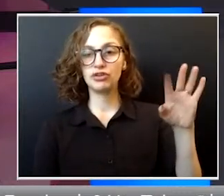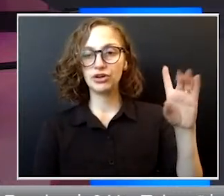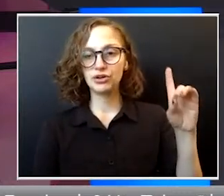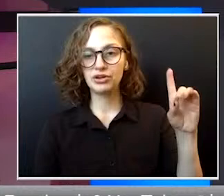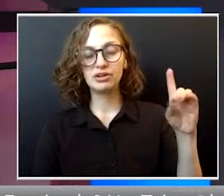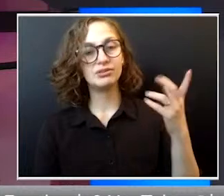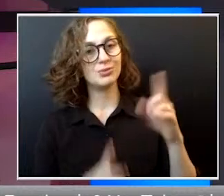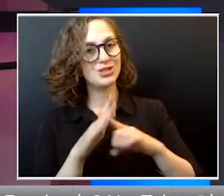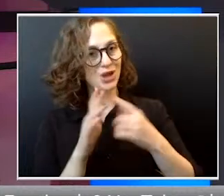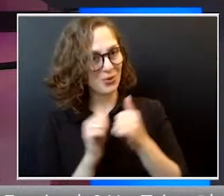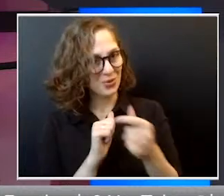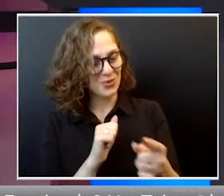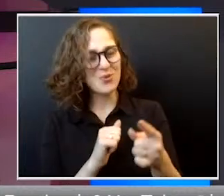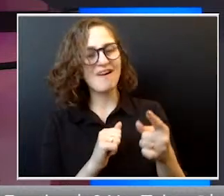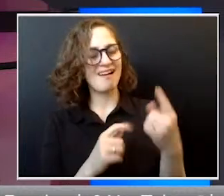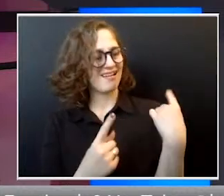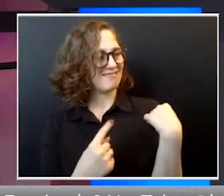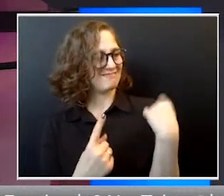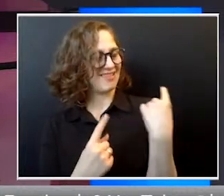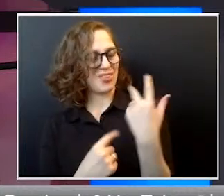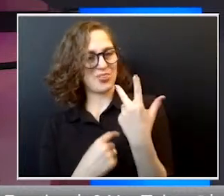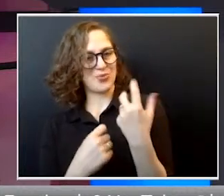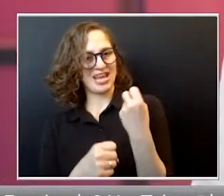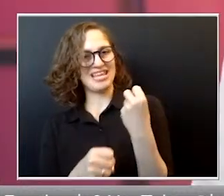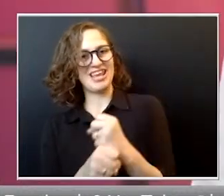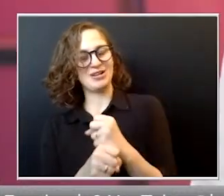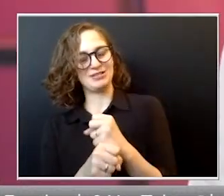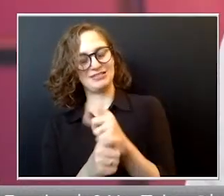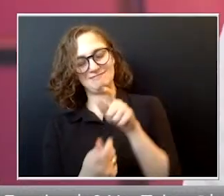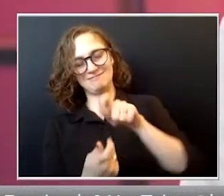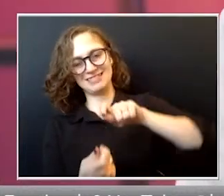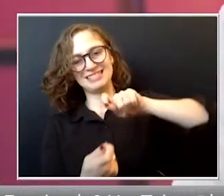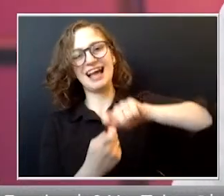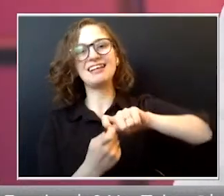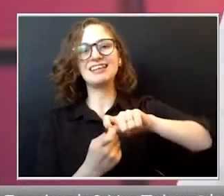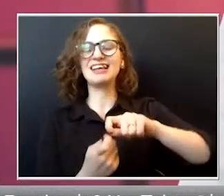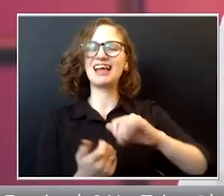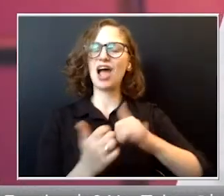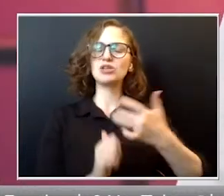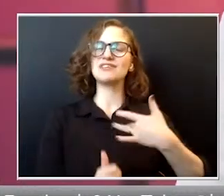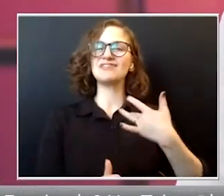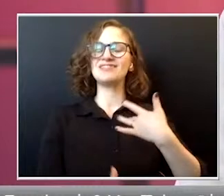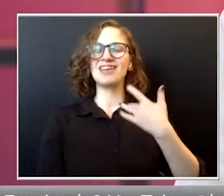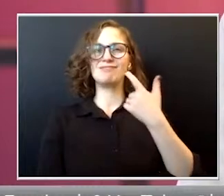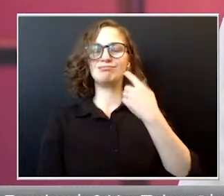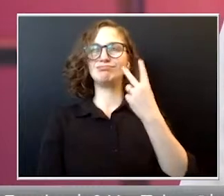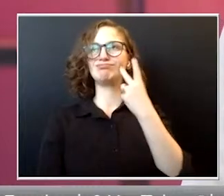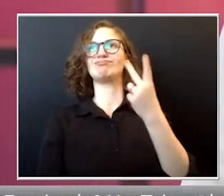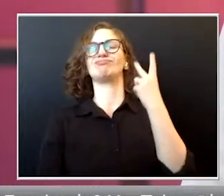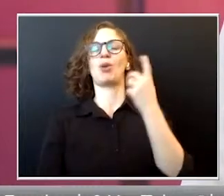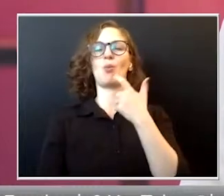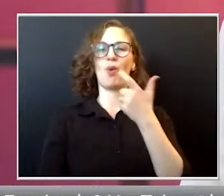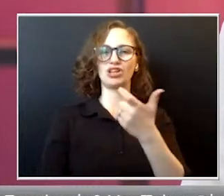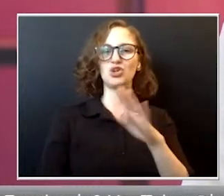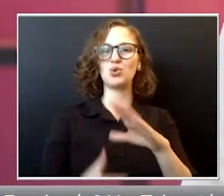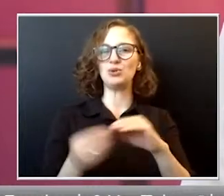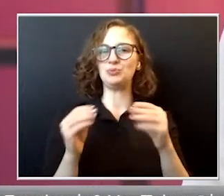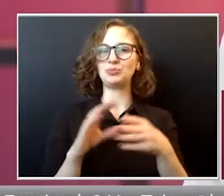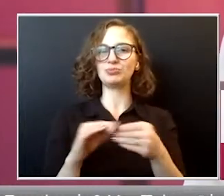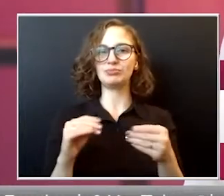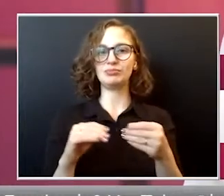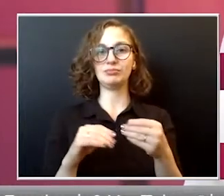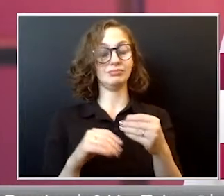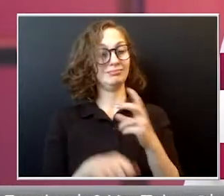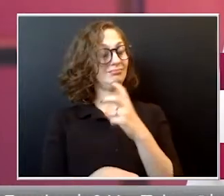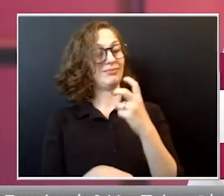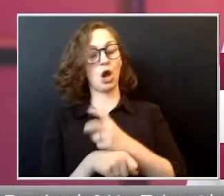What's it like watching your story now? It's hard to believe it's been 3 years. I